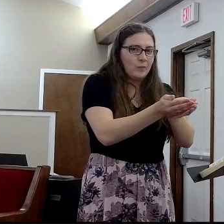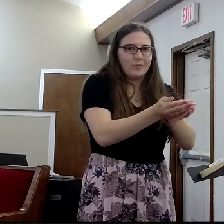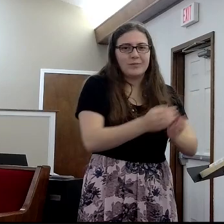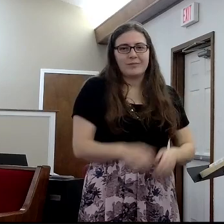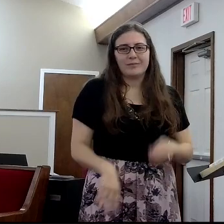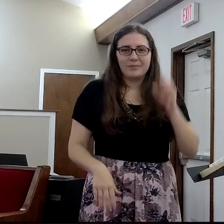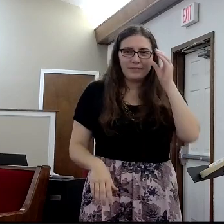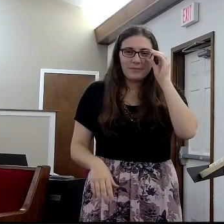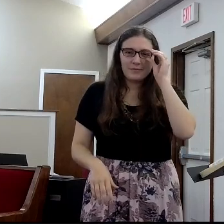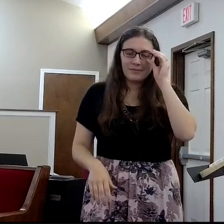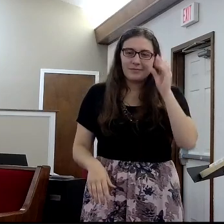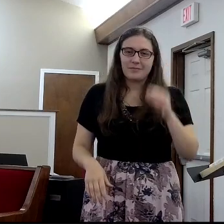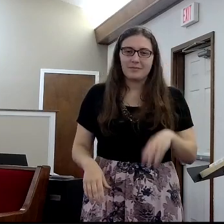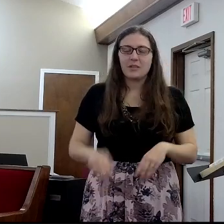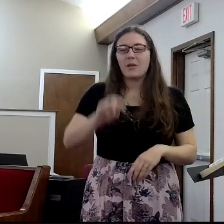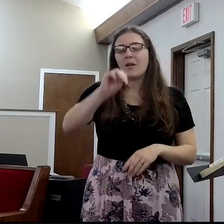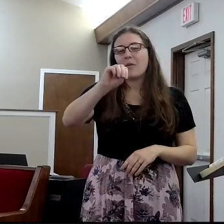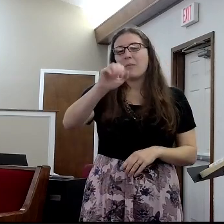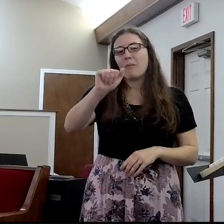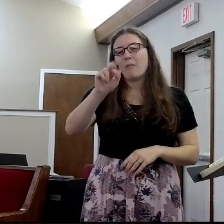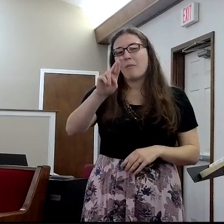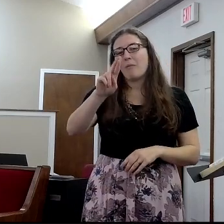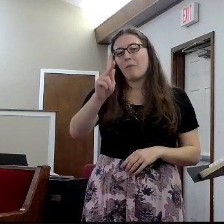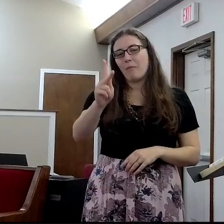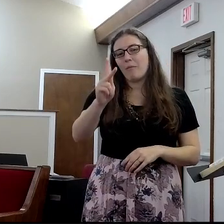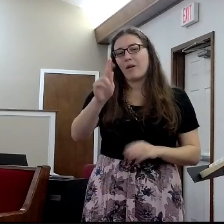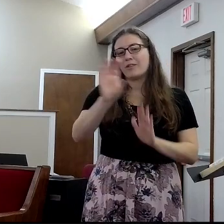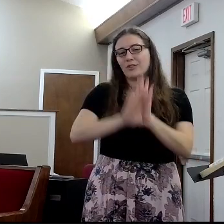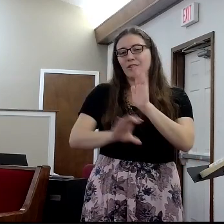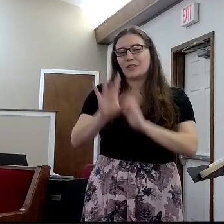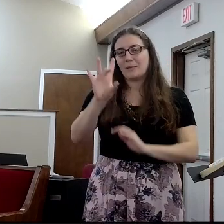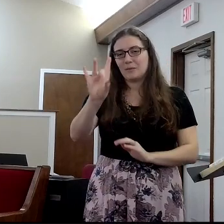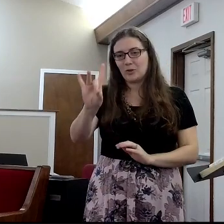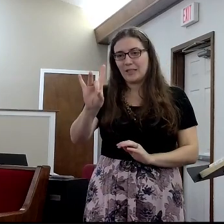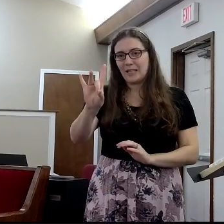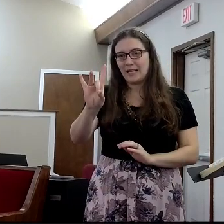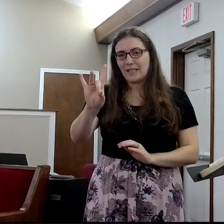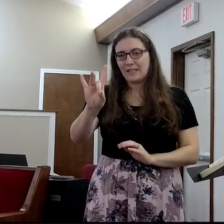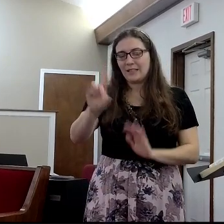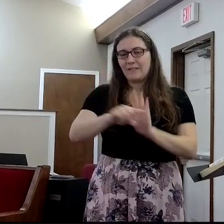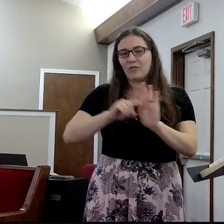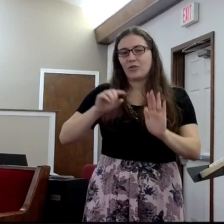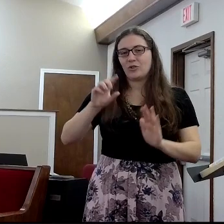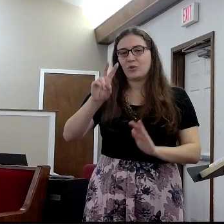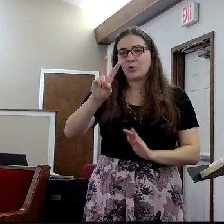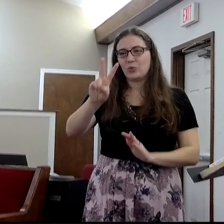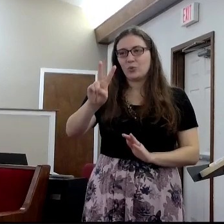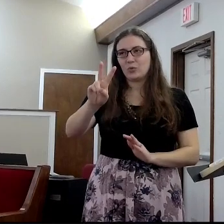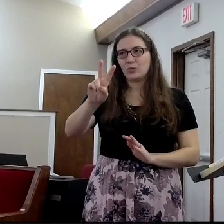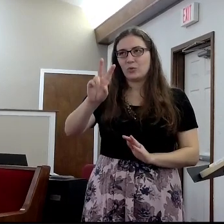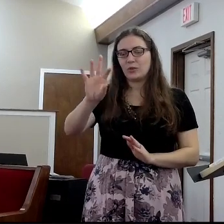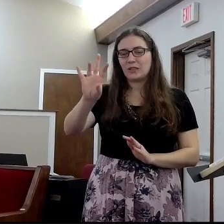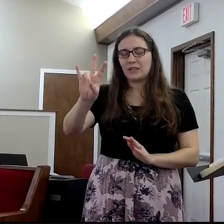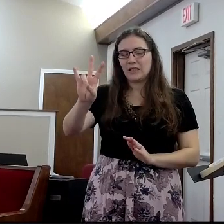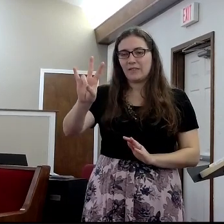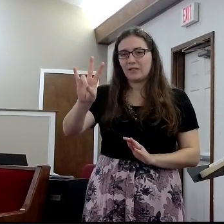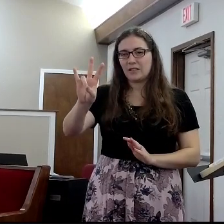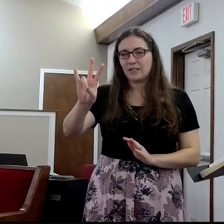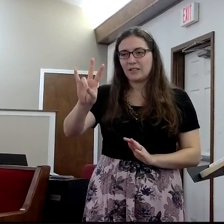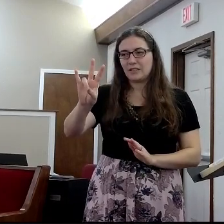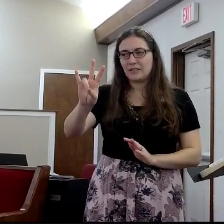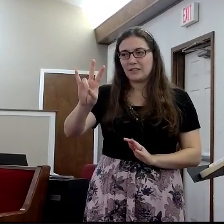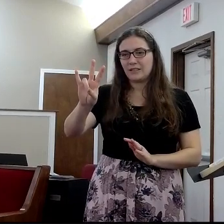anyway. And before we get too hard on them, let's turn to Mark 8 in verse